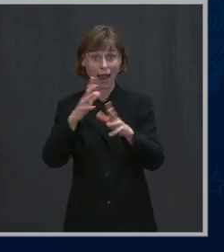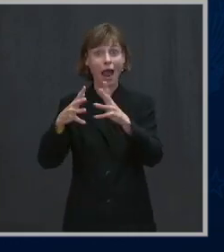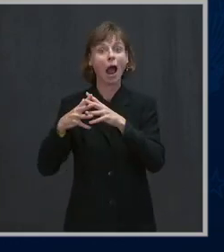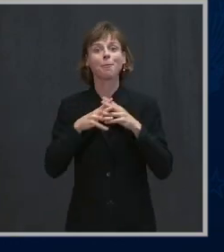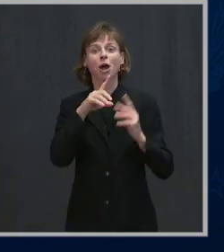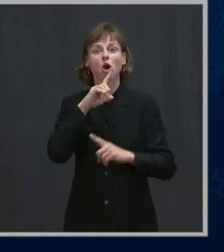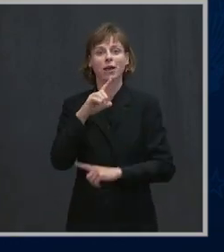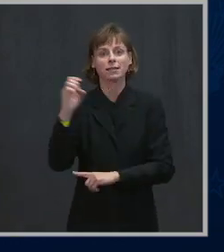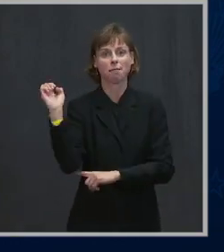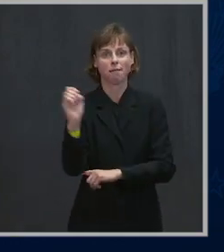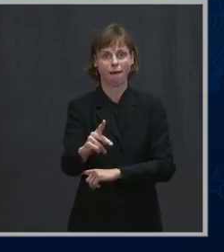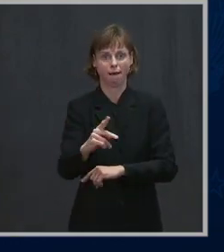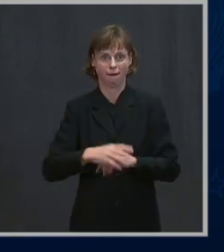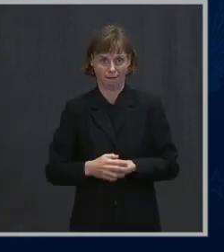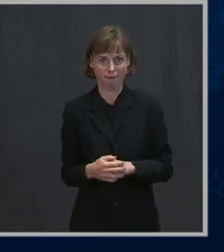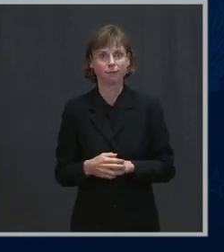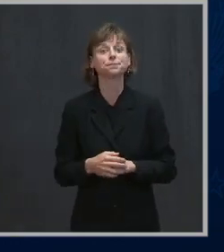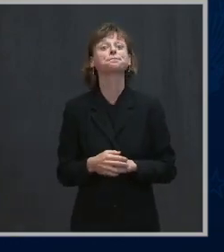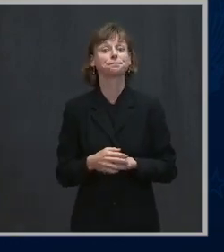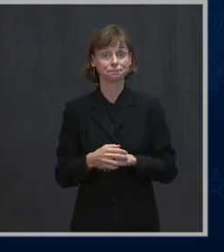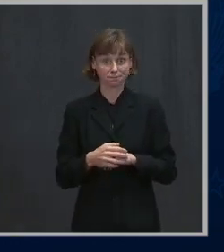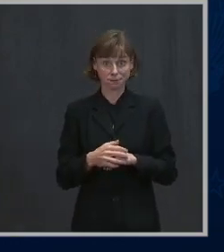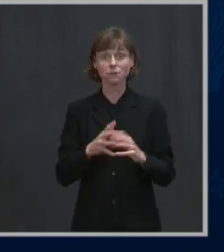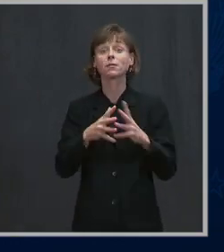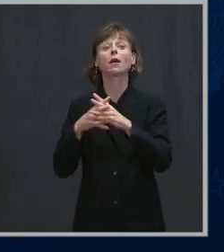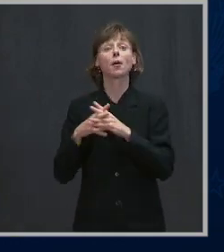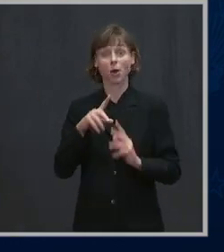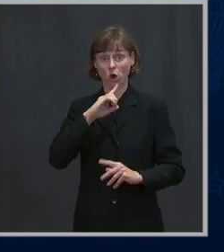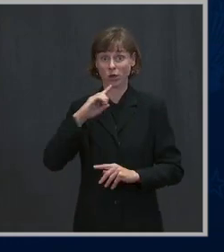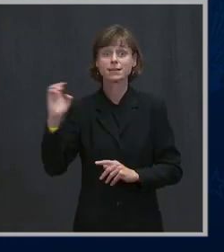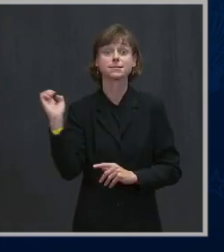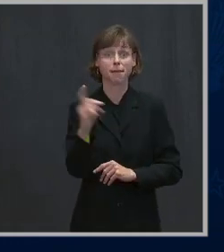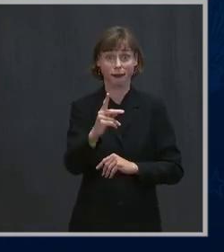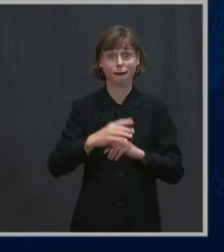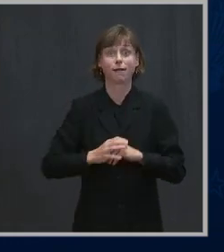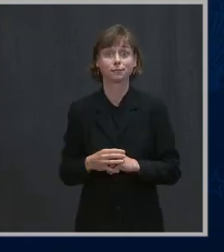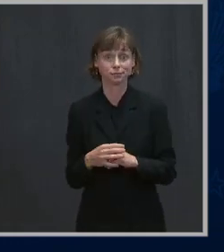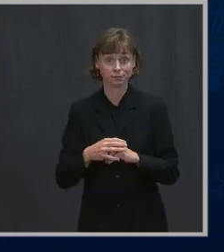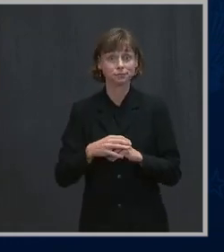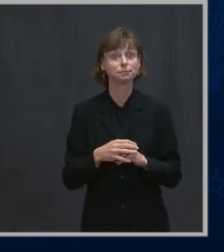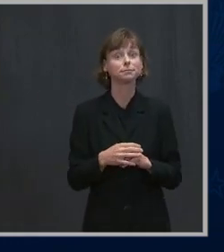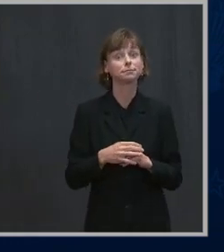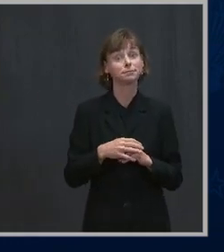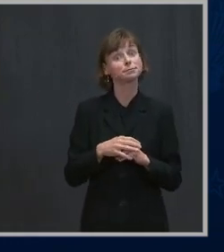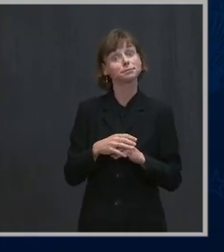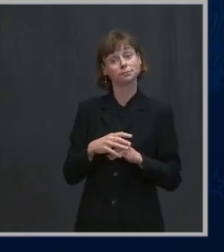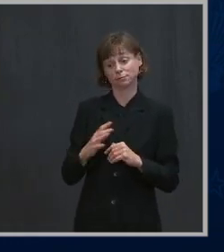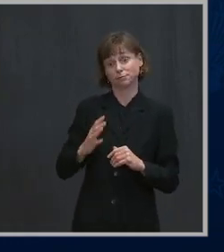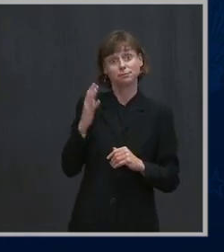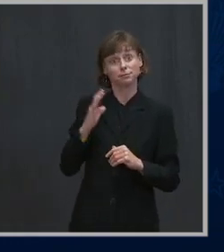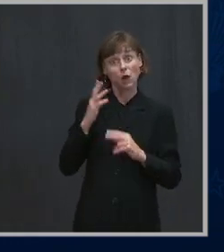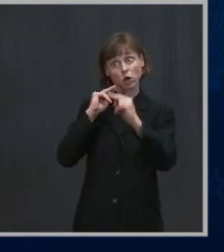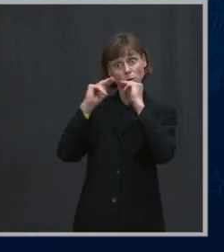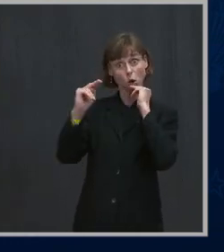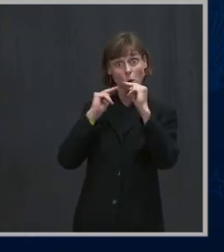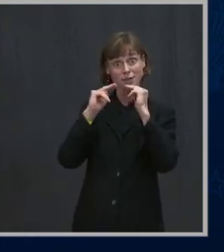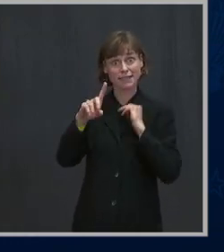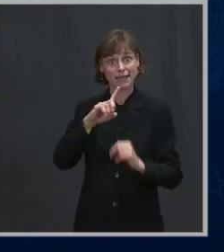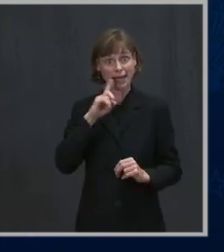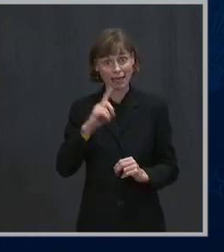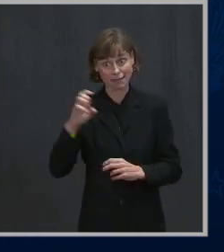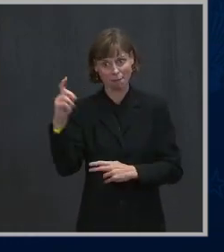back america is back diplomacy is back at the center of our foreign